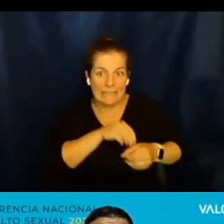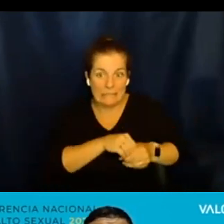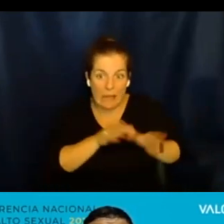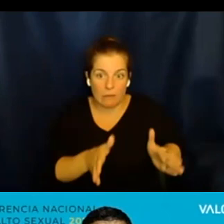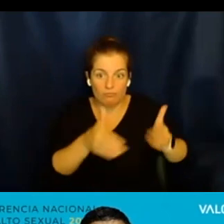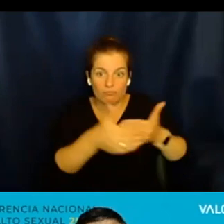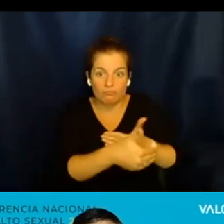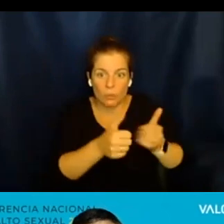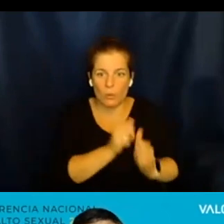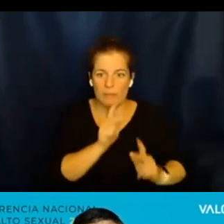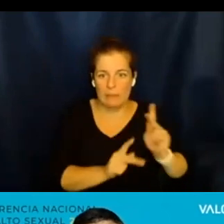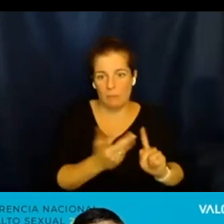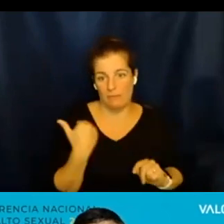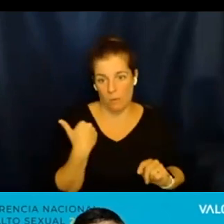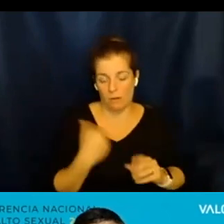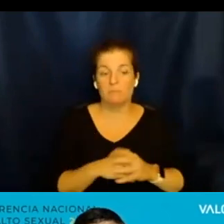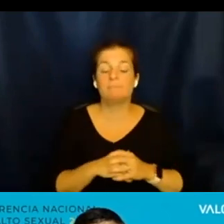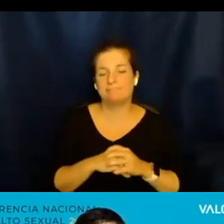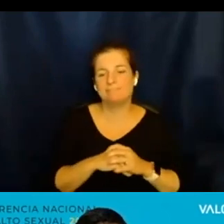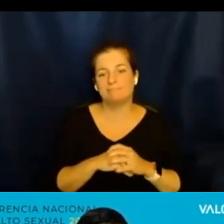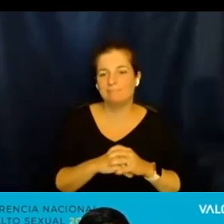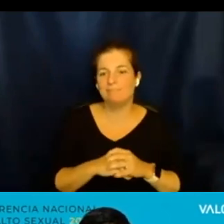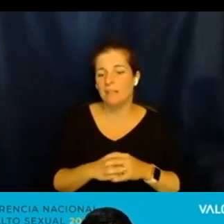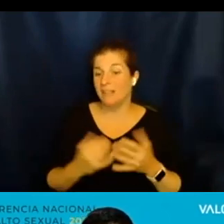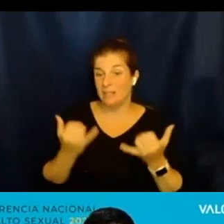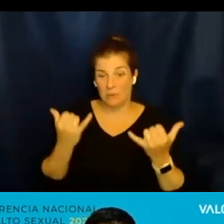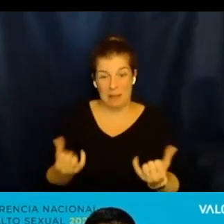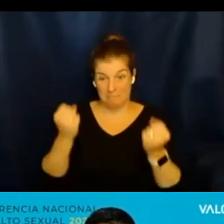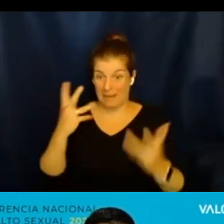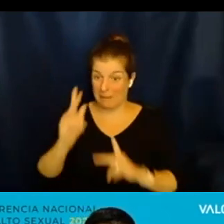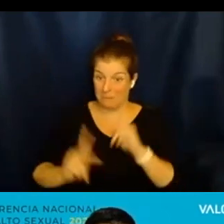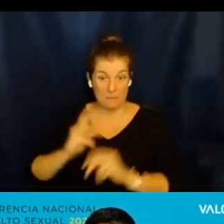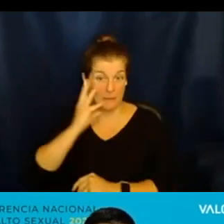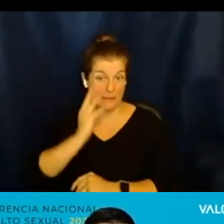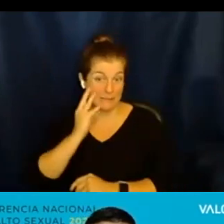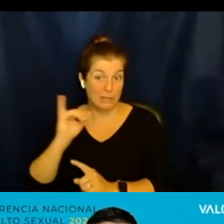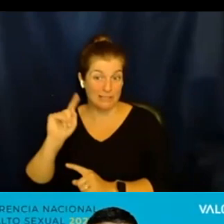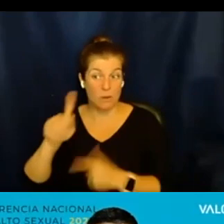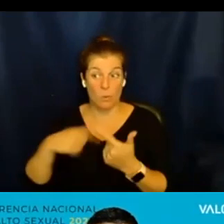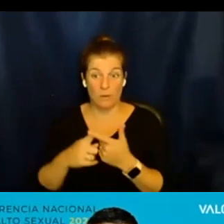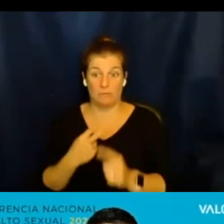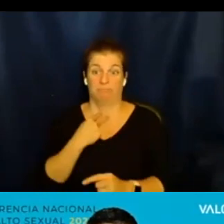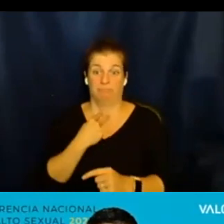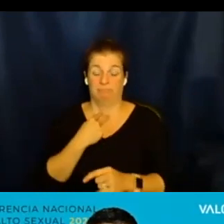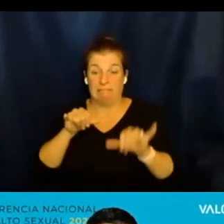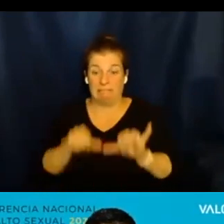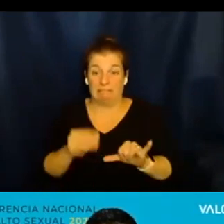This is the case with so many people that when confined to their homes,